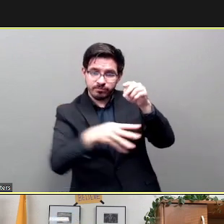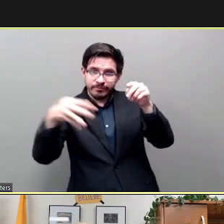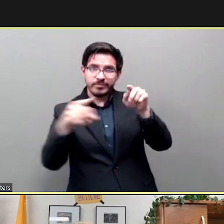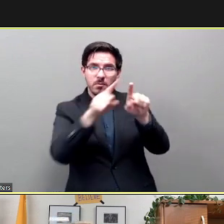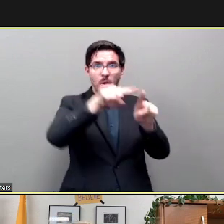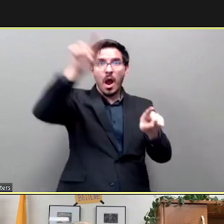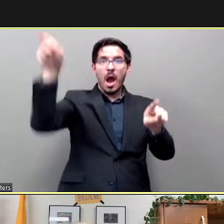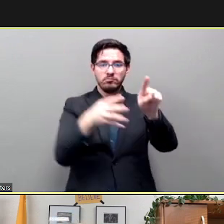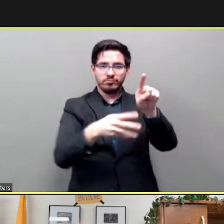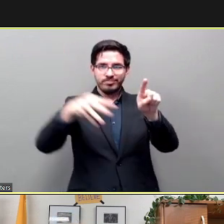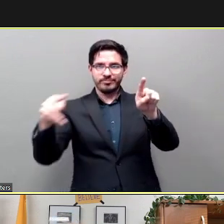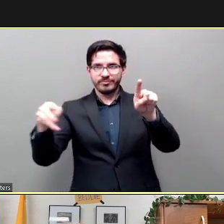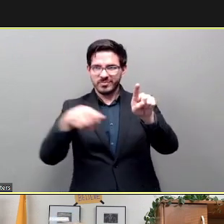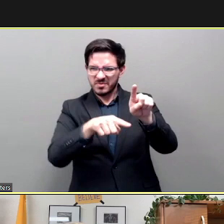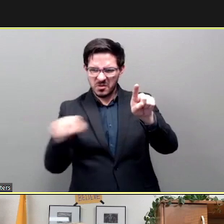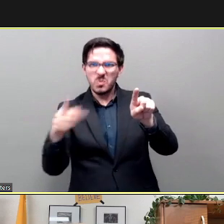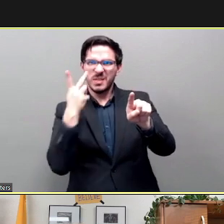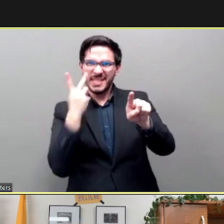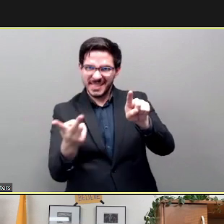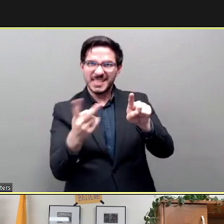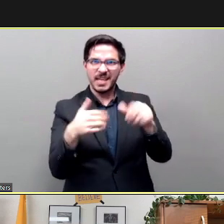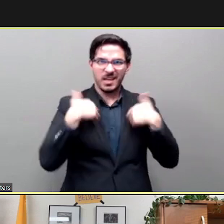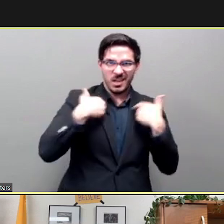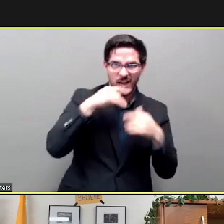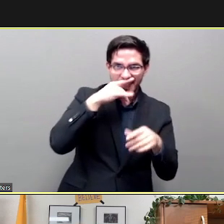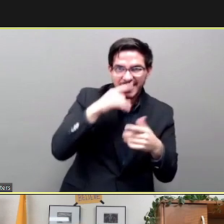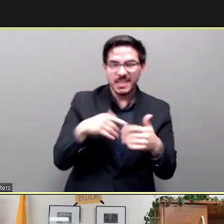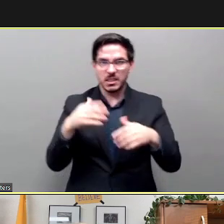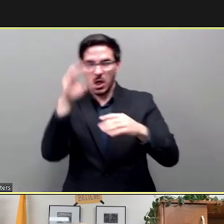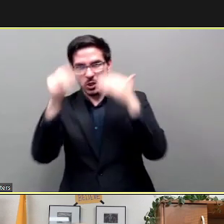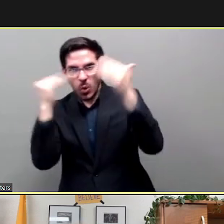with RSV. Next slide, please.